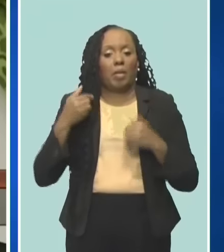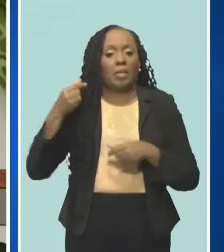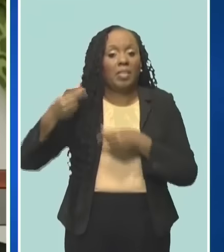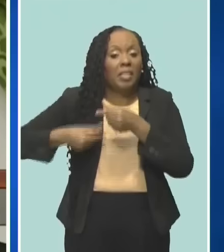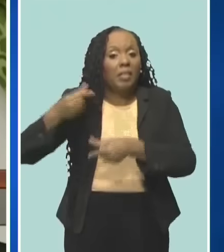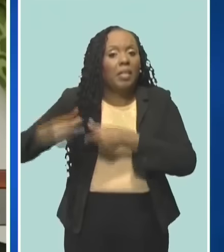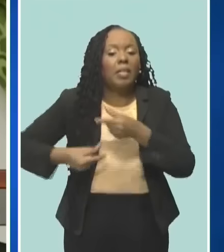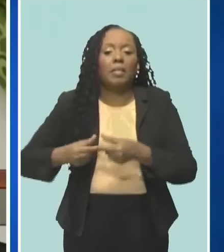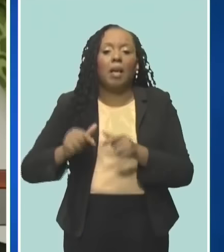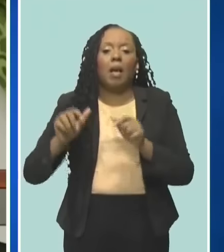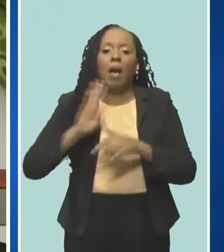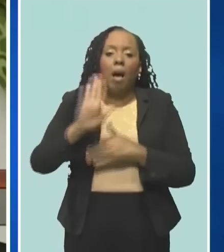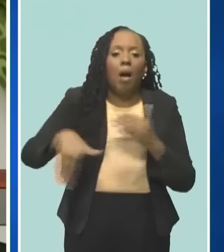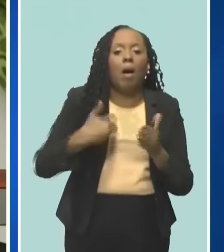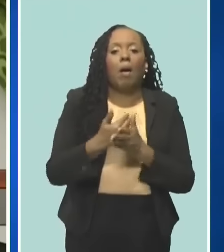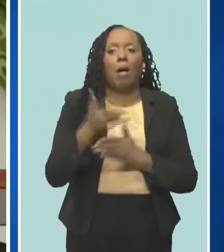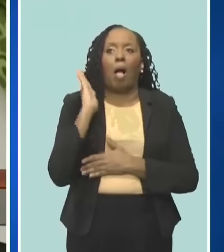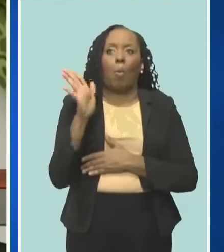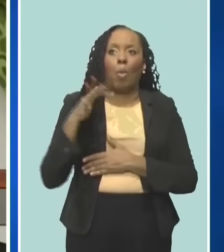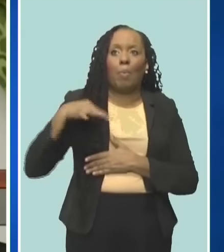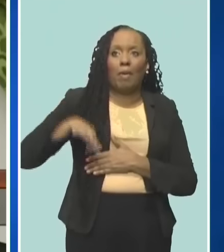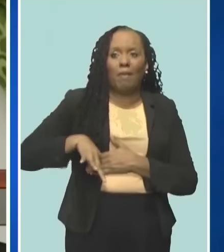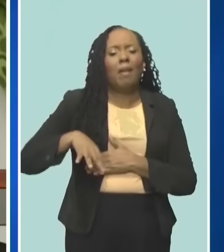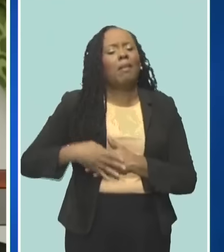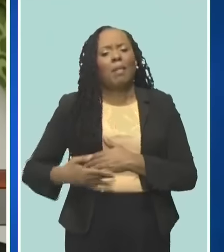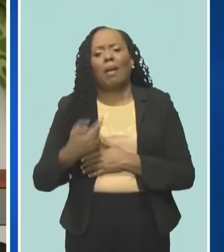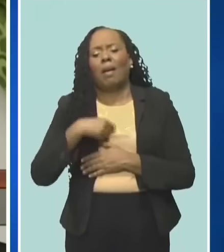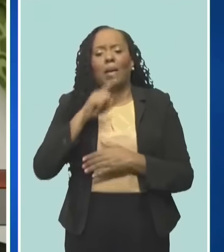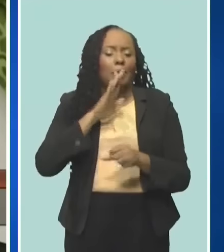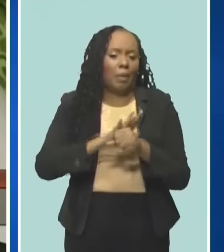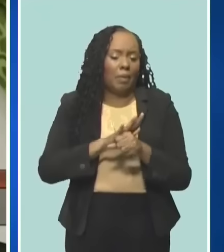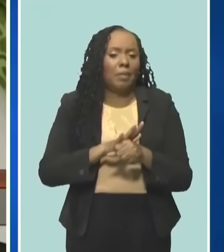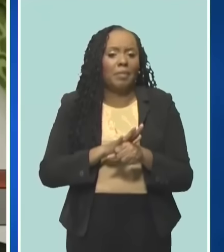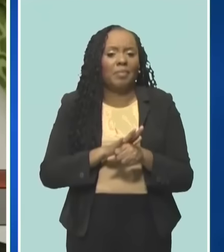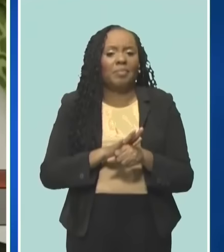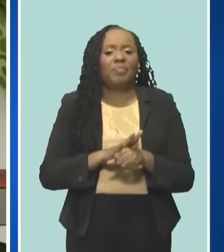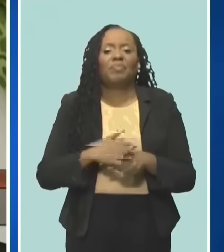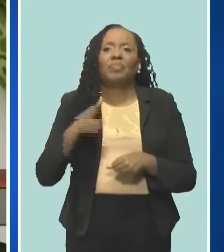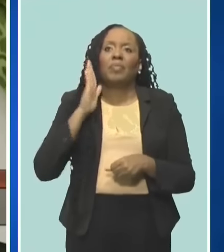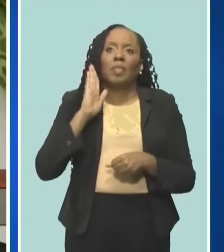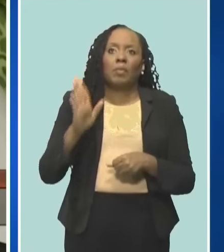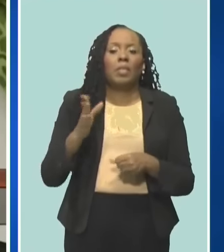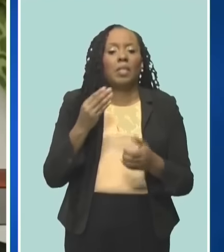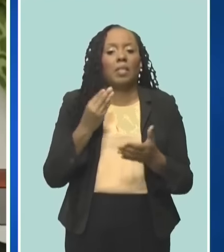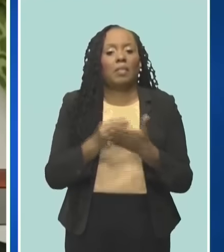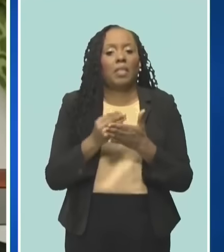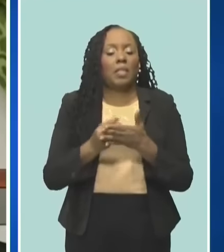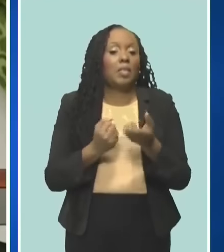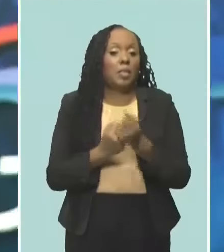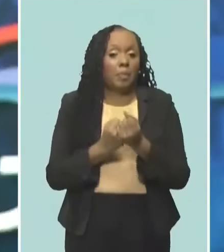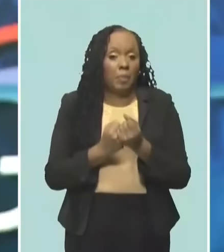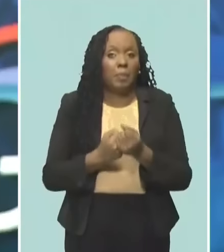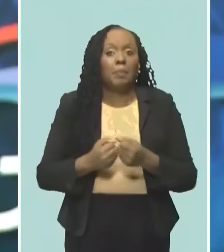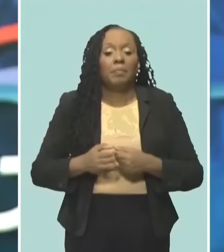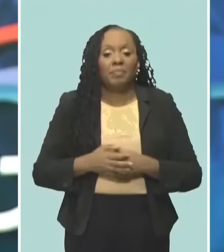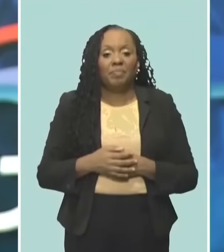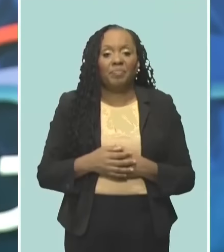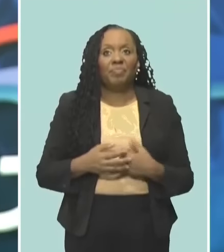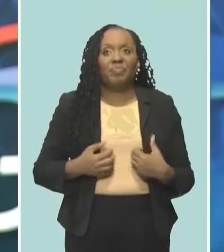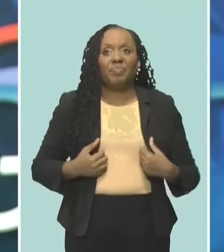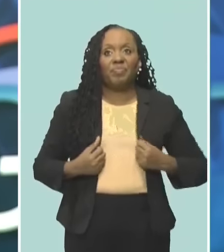get to benefit from. So I make you a solemn pledge that I'm going to financially support your effort. It